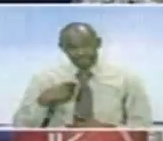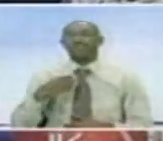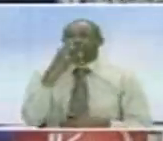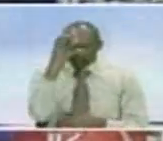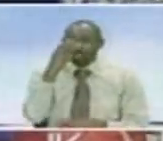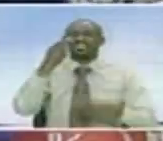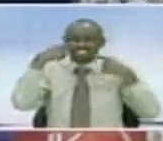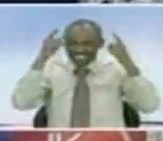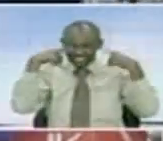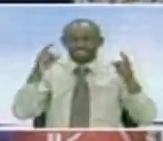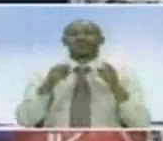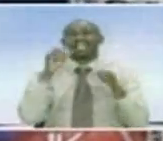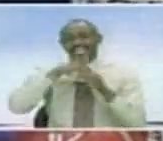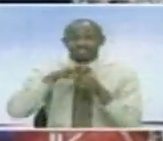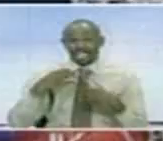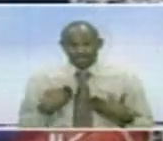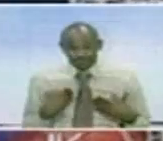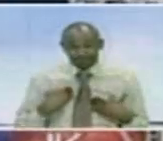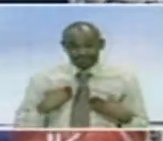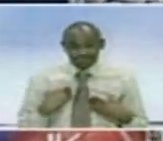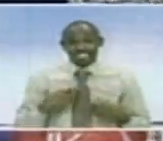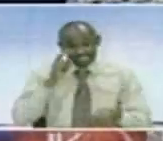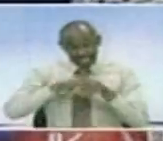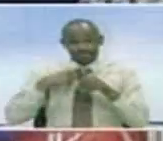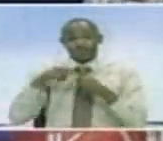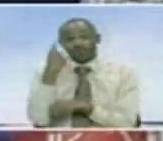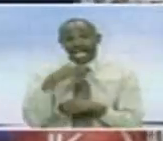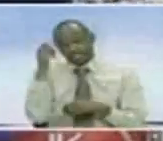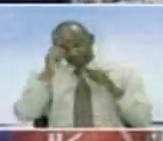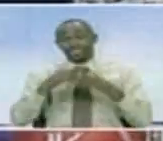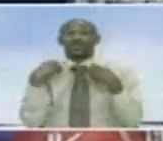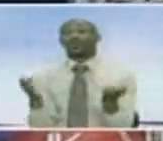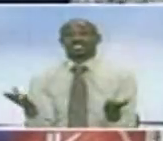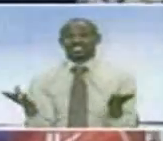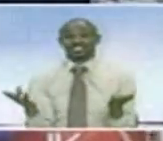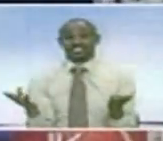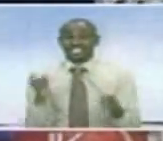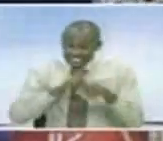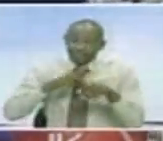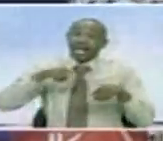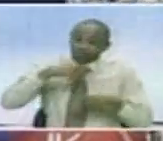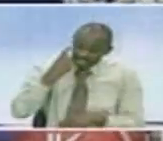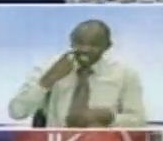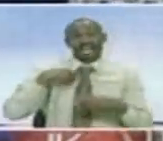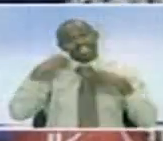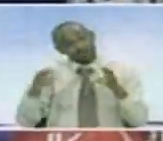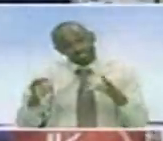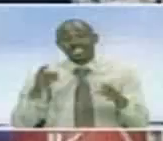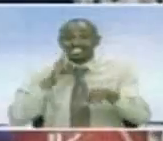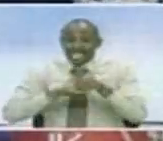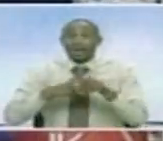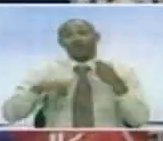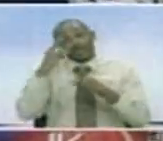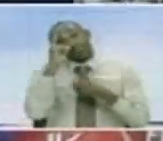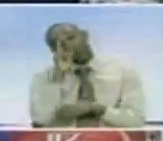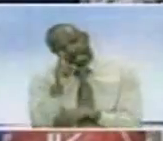successful elections. Every time I won, somebody lost. So if I lose once,